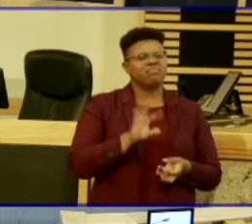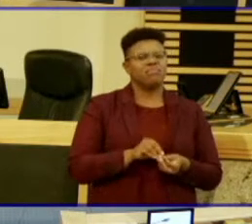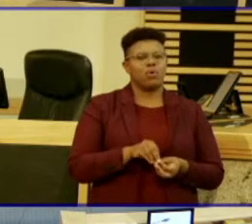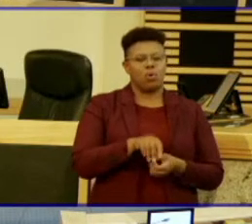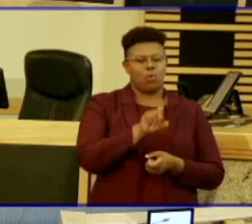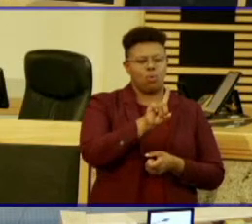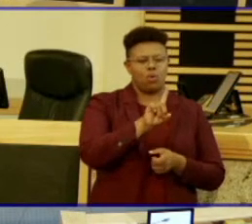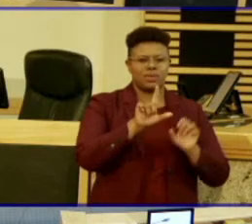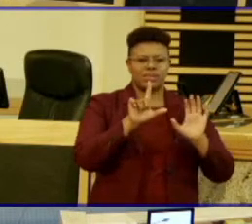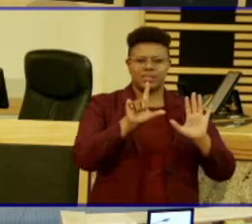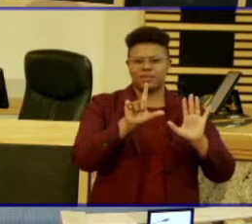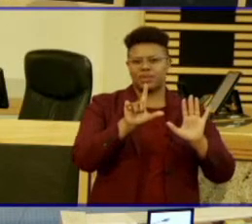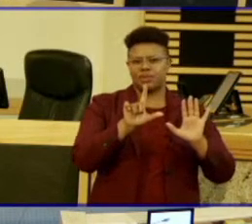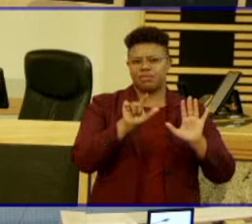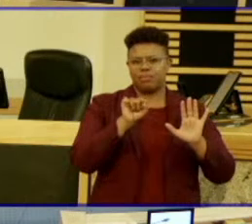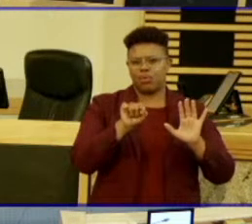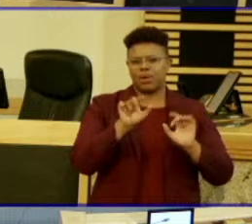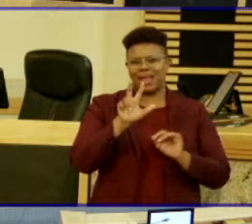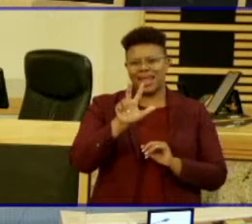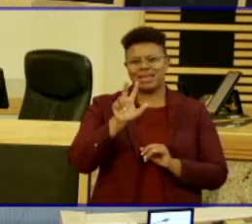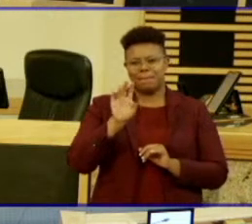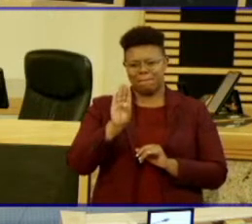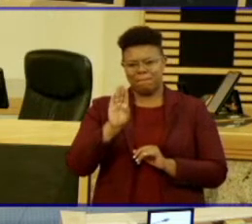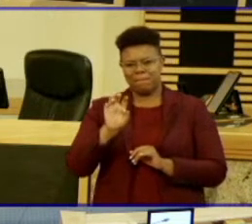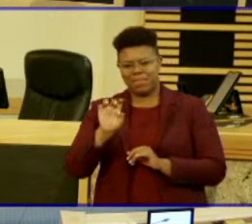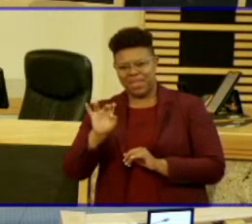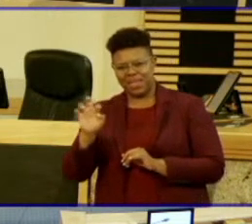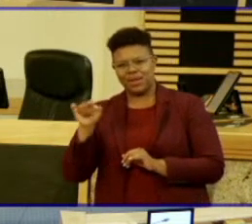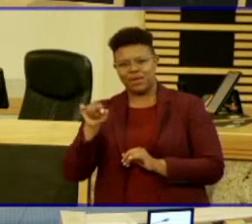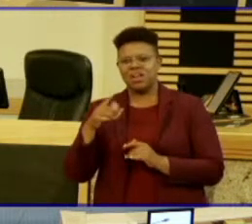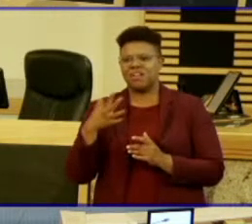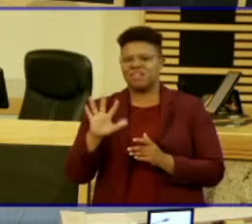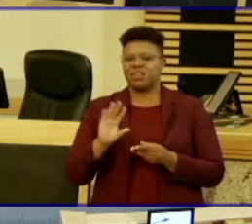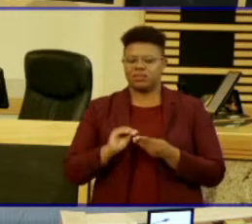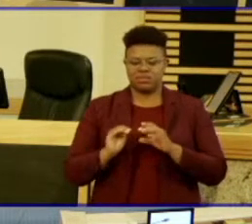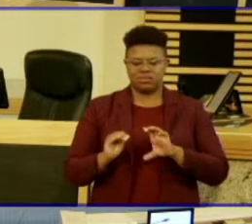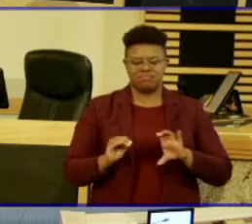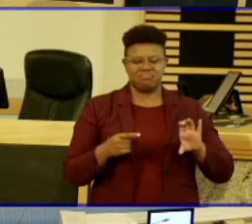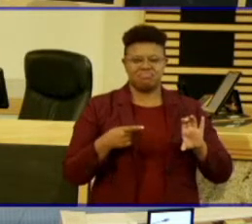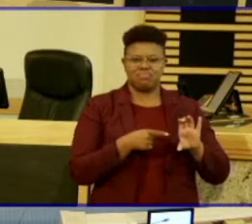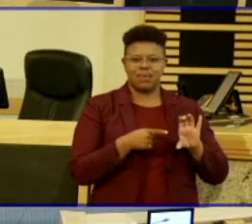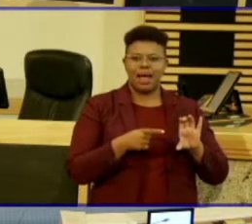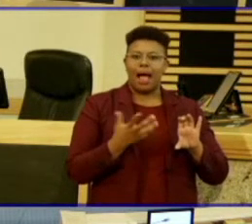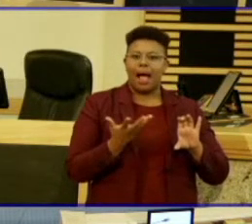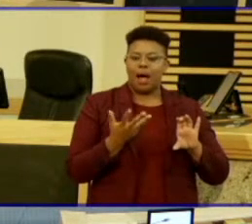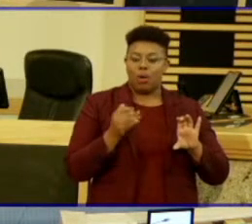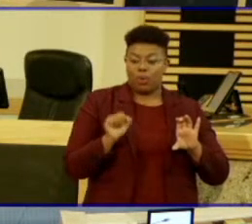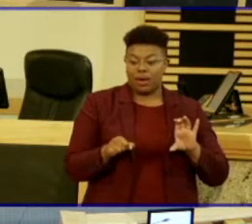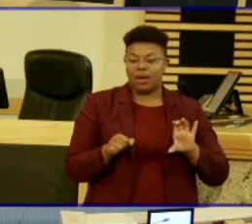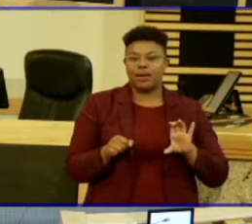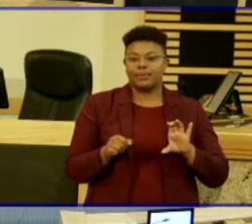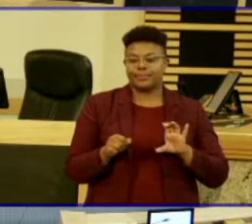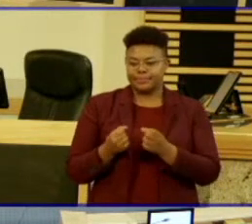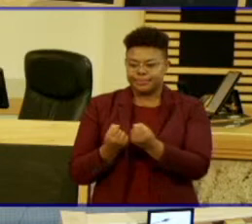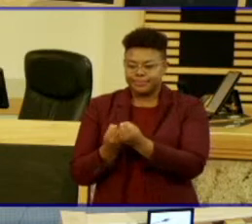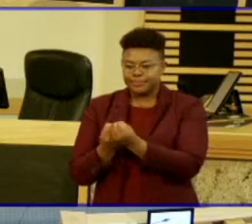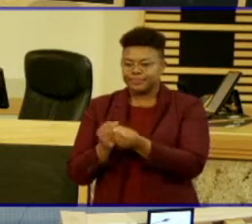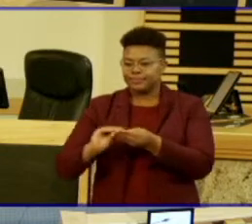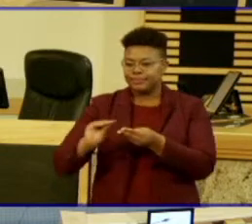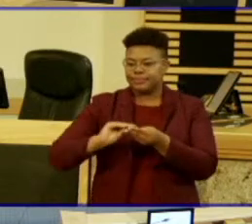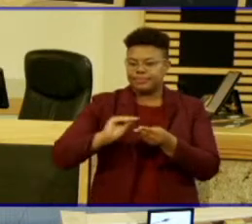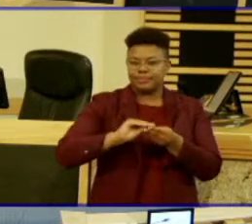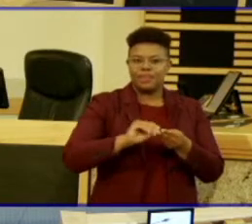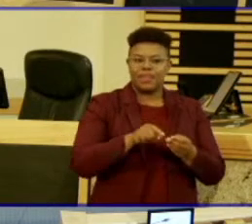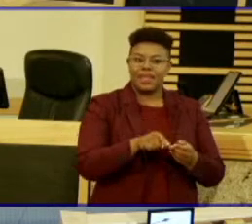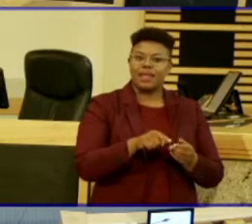178.8 million has been allocated for the critical upgrading of infrastructure at these parks.